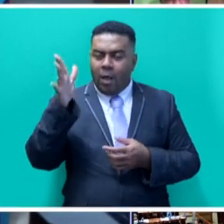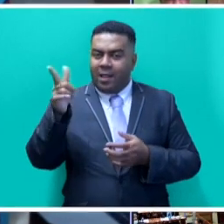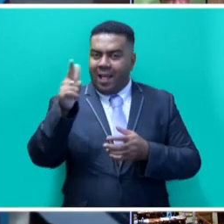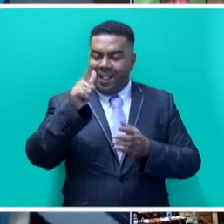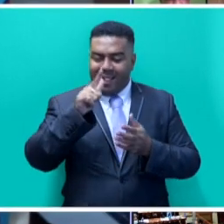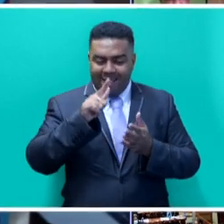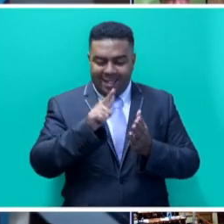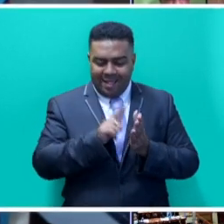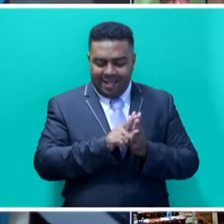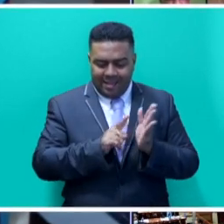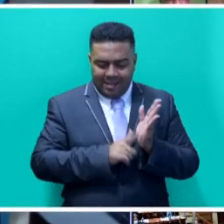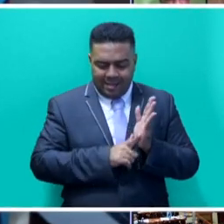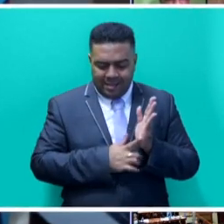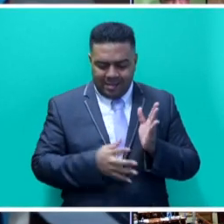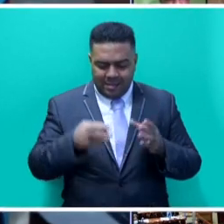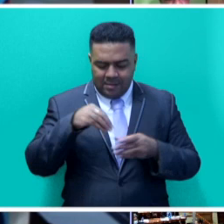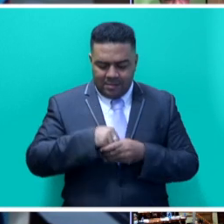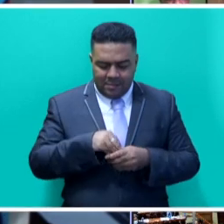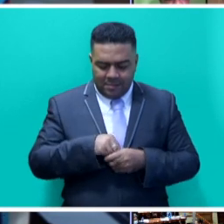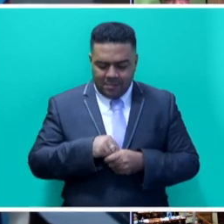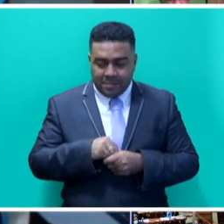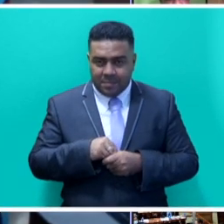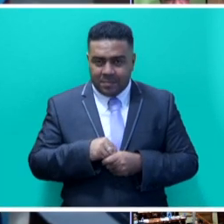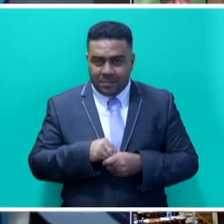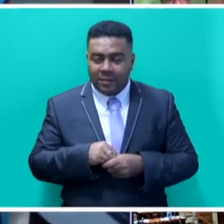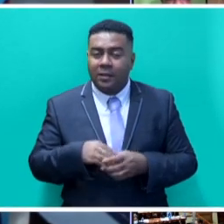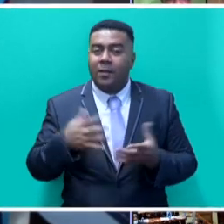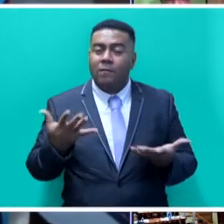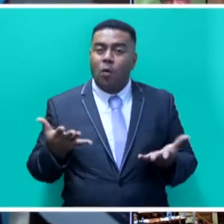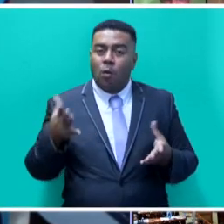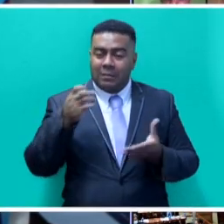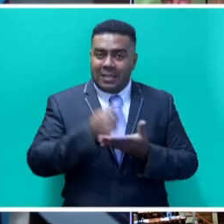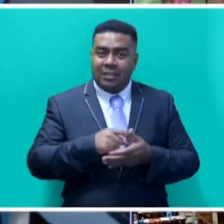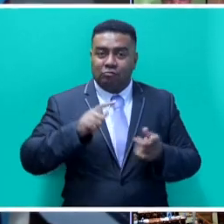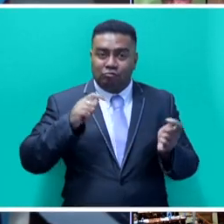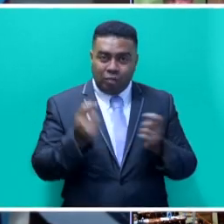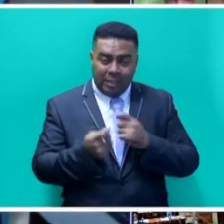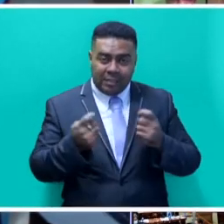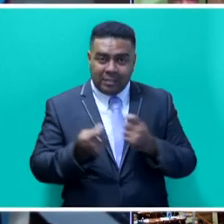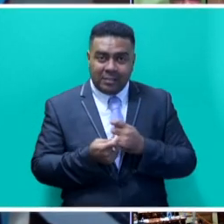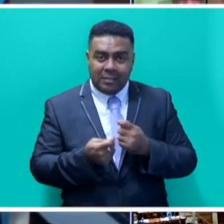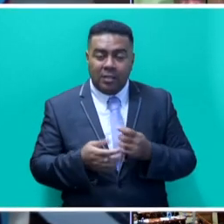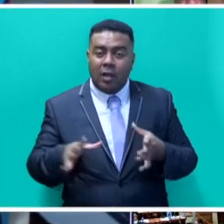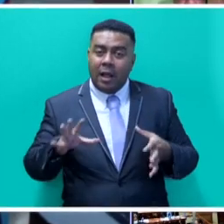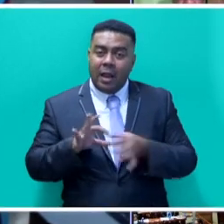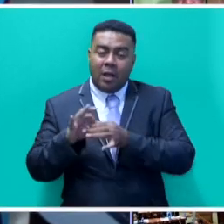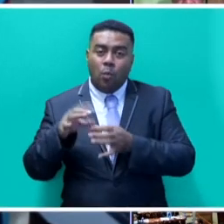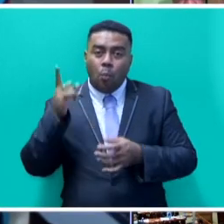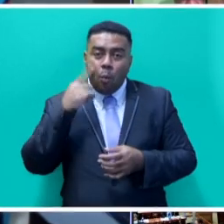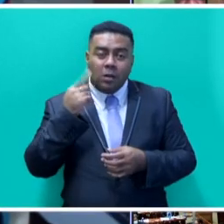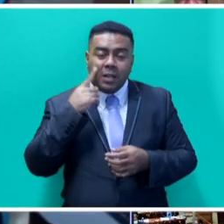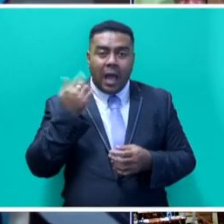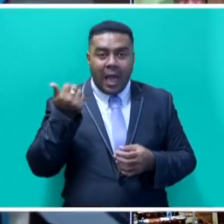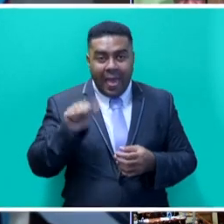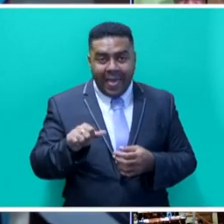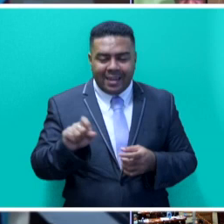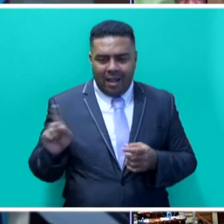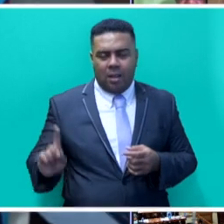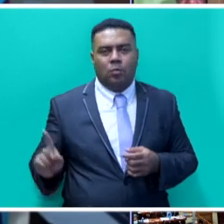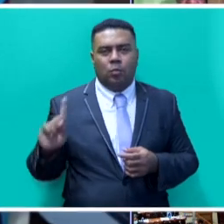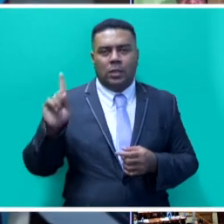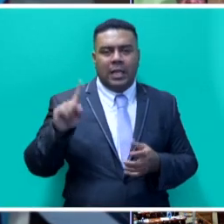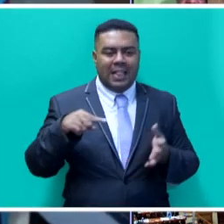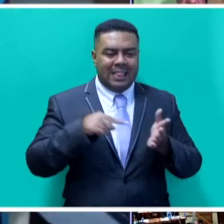legally required to grant consent for change in mortgage, connecting water and electricity. The